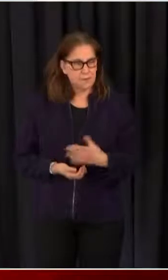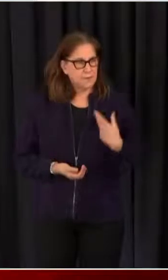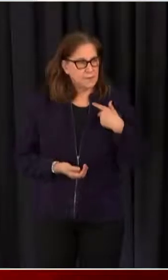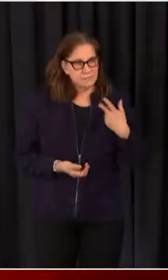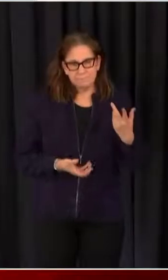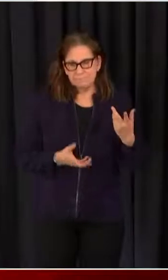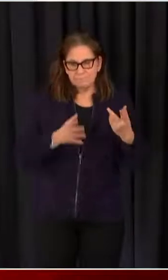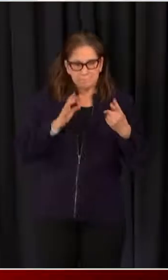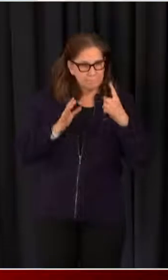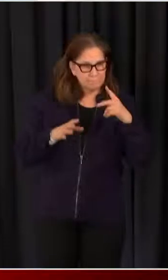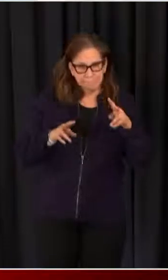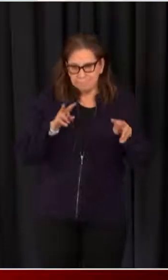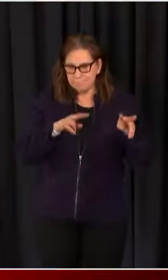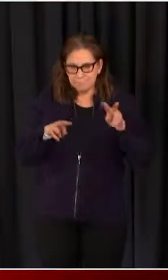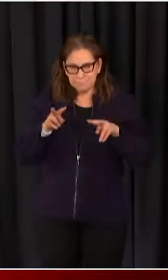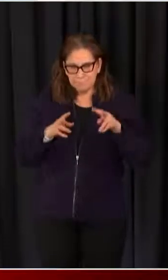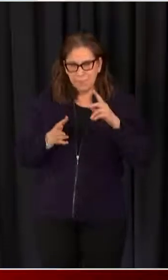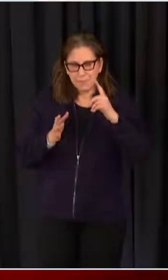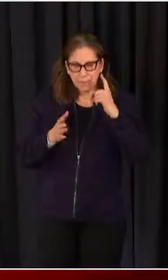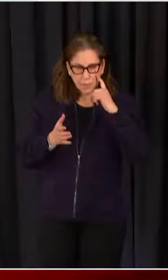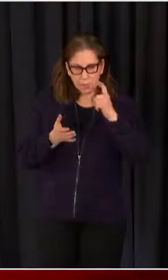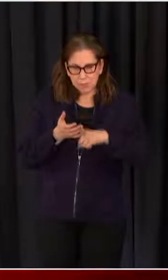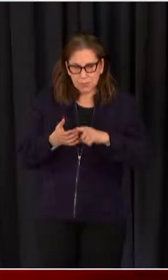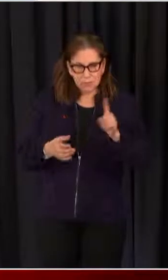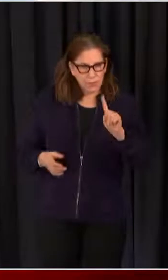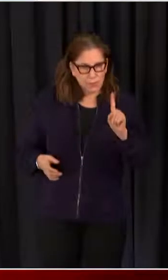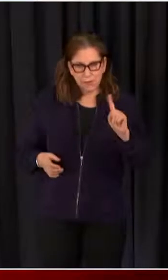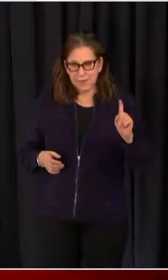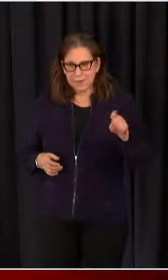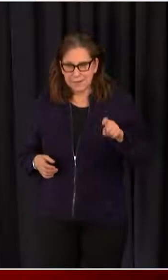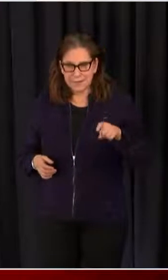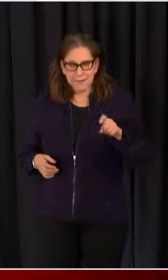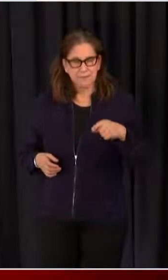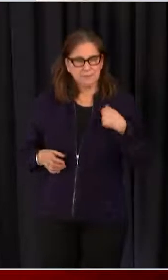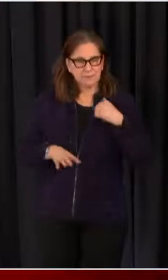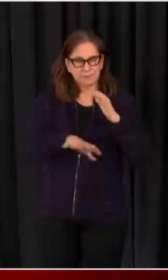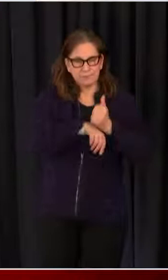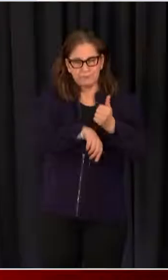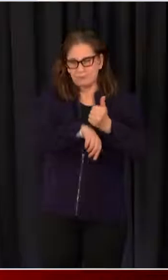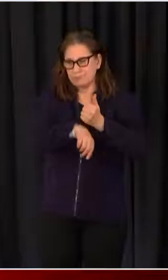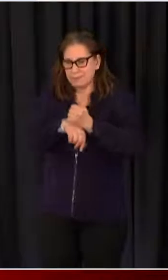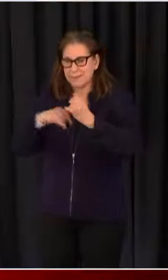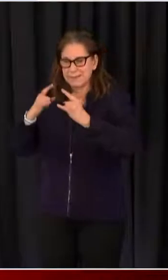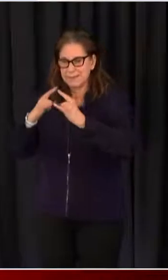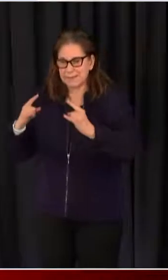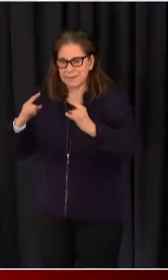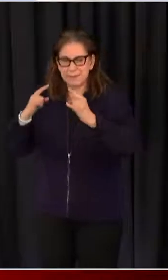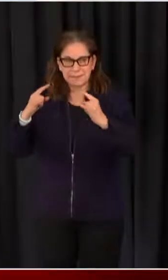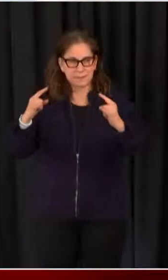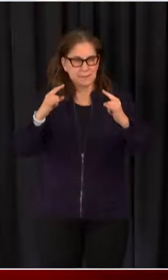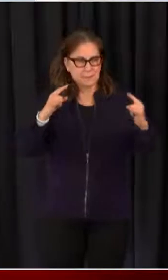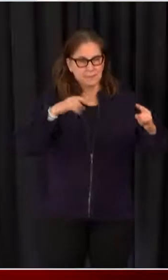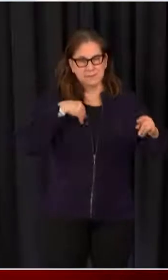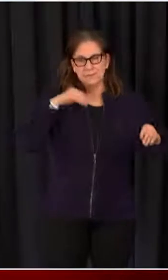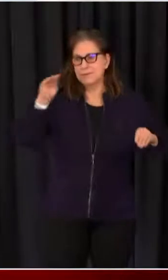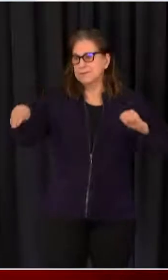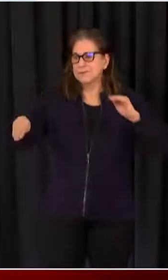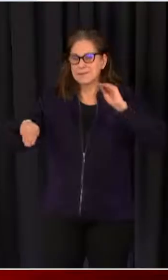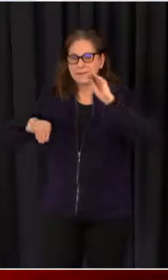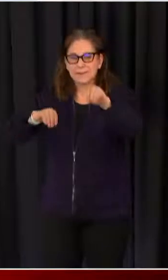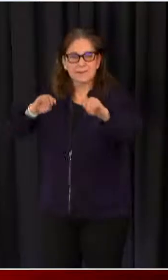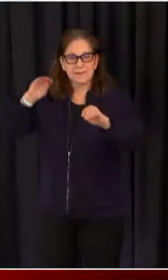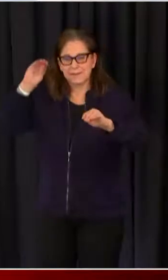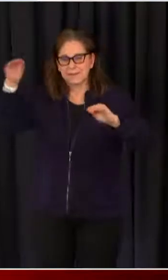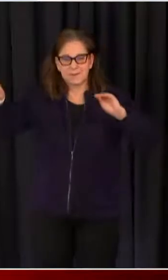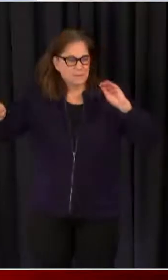the clinic in a community that has a high burden of disease. You have to actually facilitate the process of them accessing an appointment. So what this could